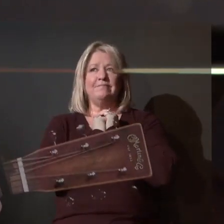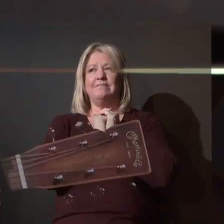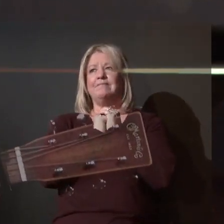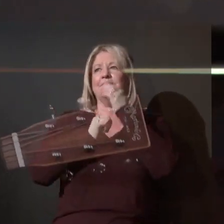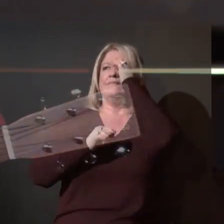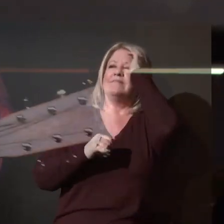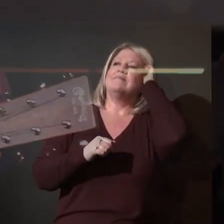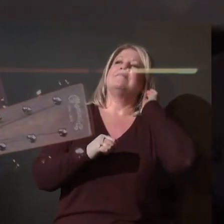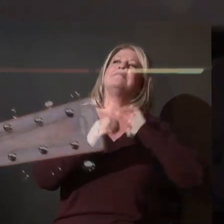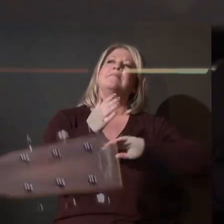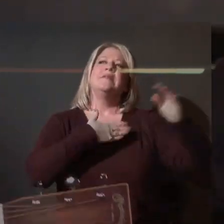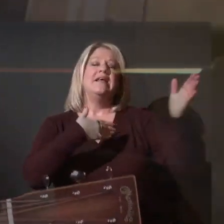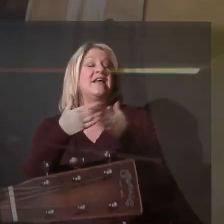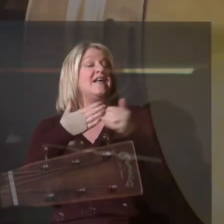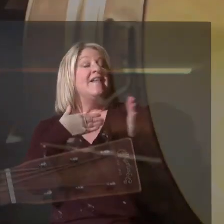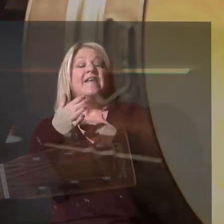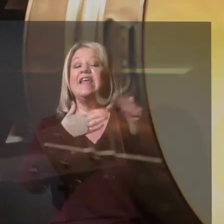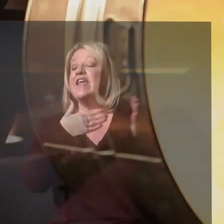Sing this with us.